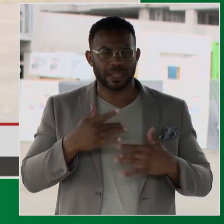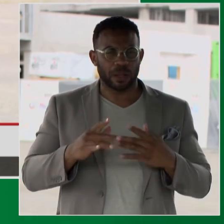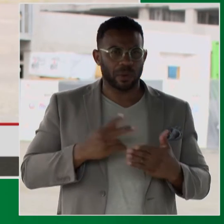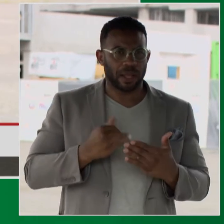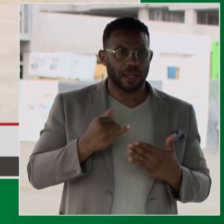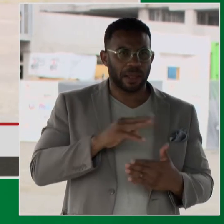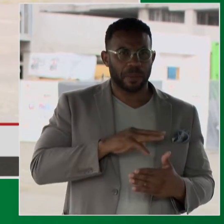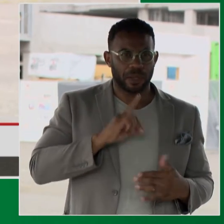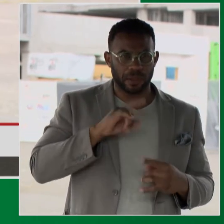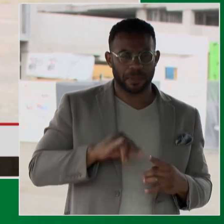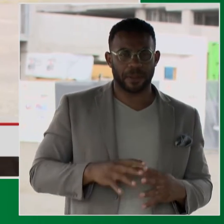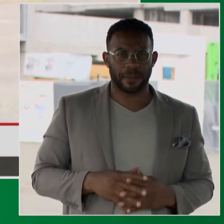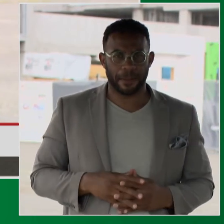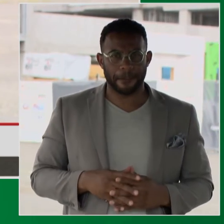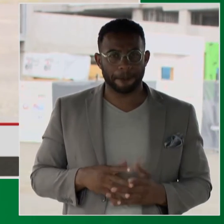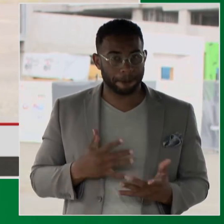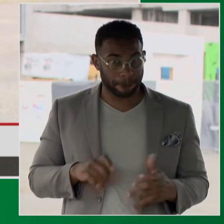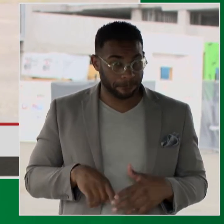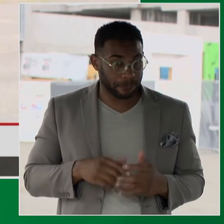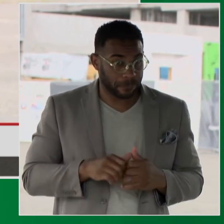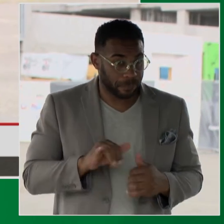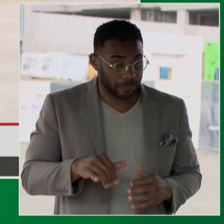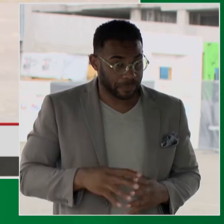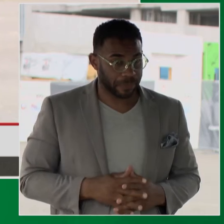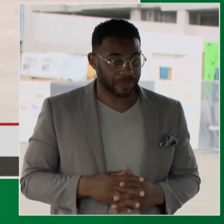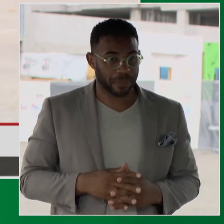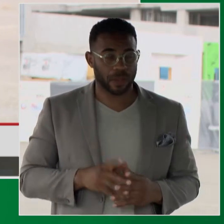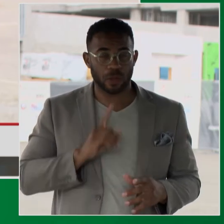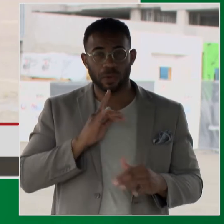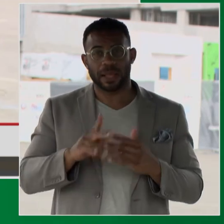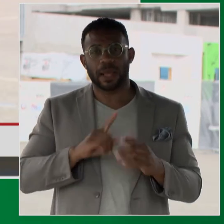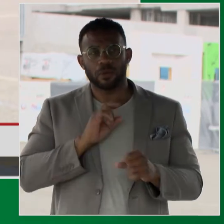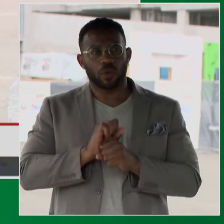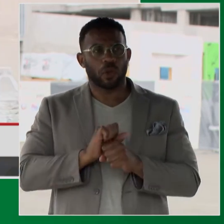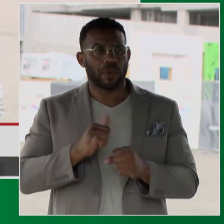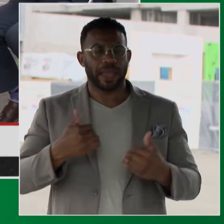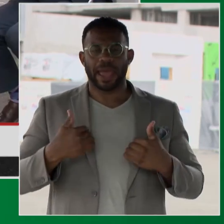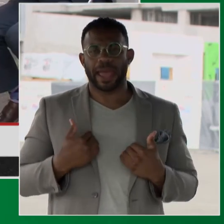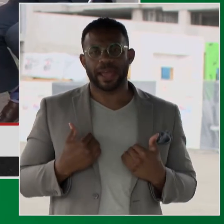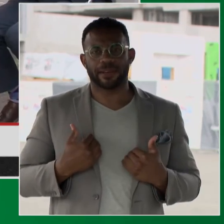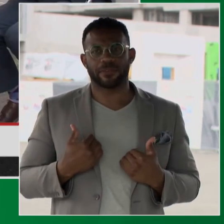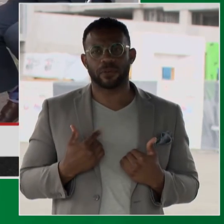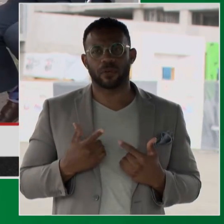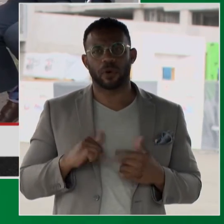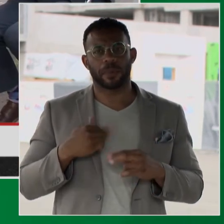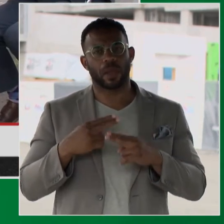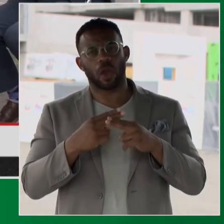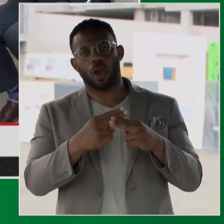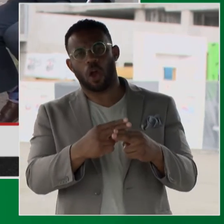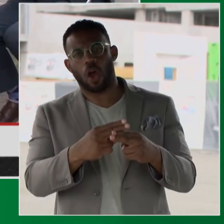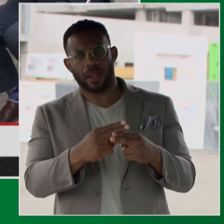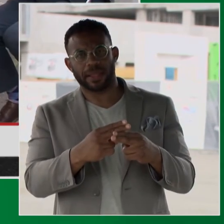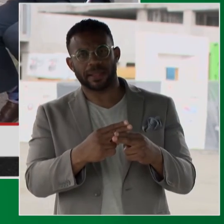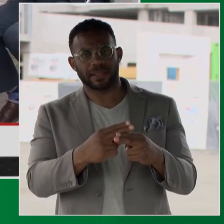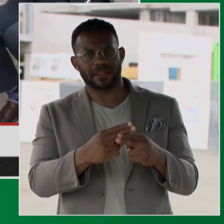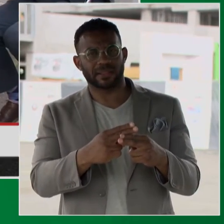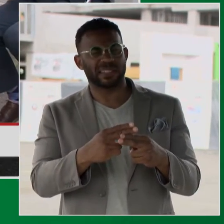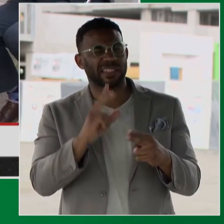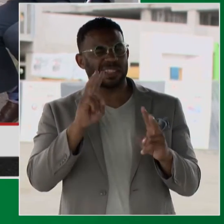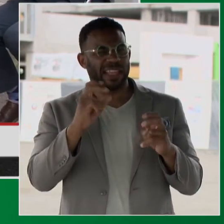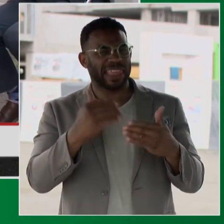Mayor Bowser's funded this year. So you want to kick us off, Spongler? Sure, absolutely. So we have what we've been calling the